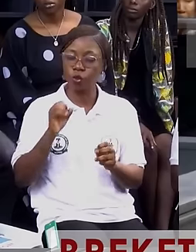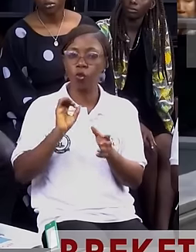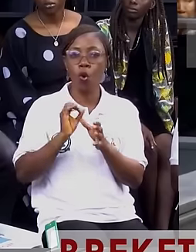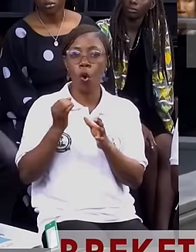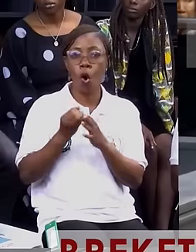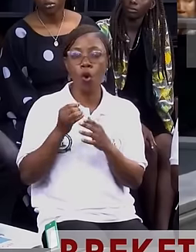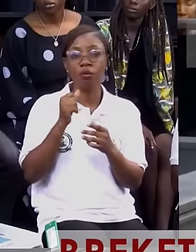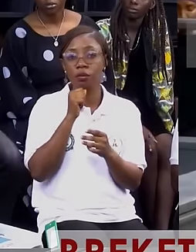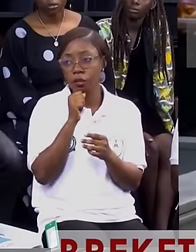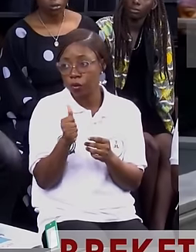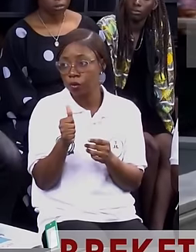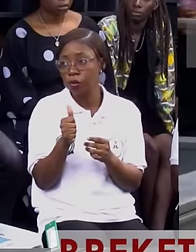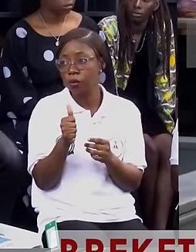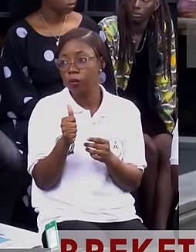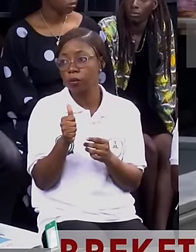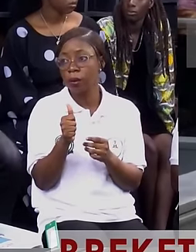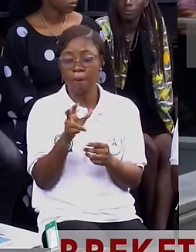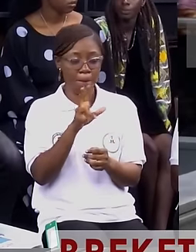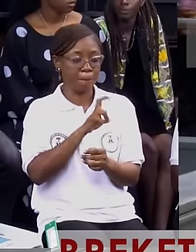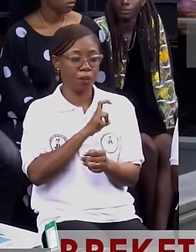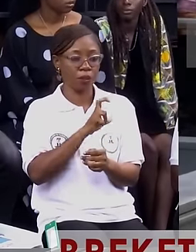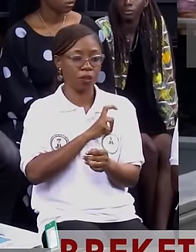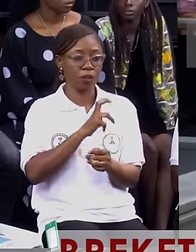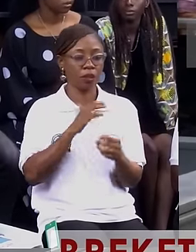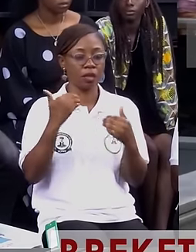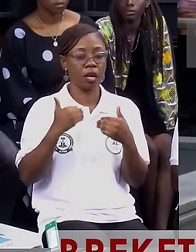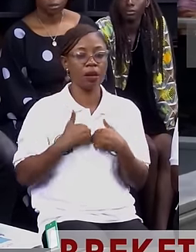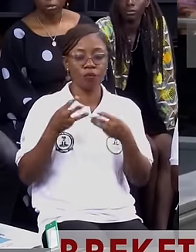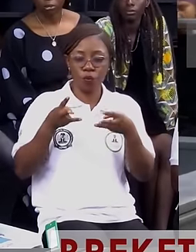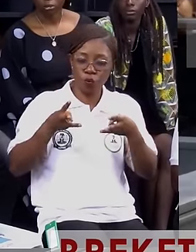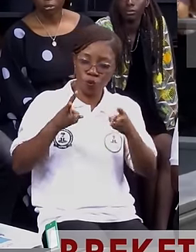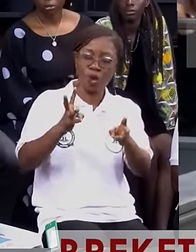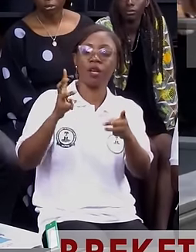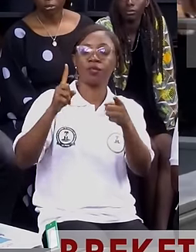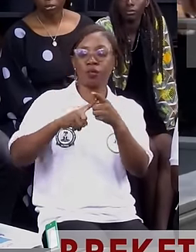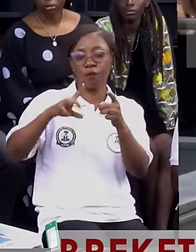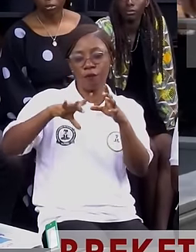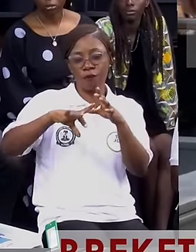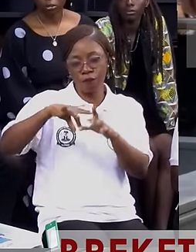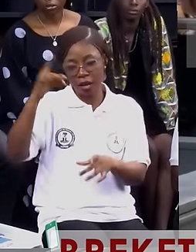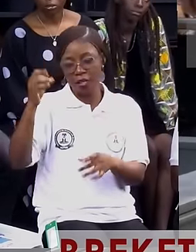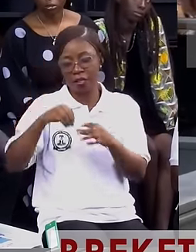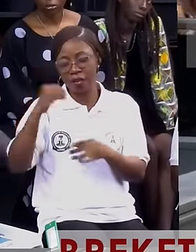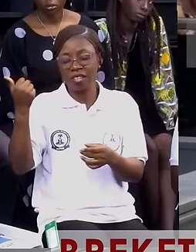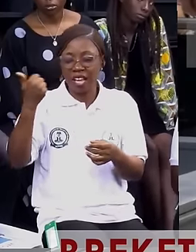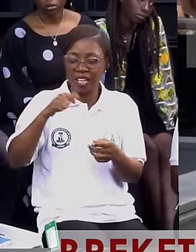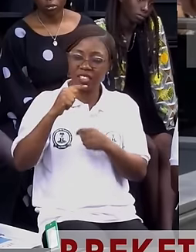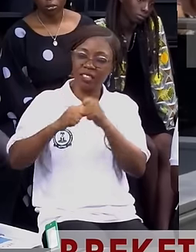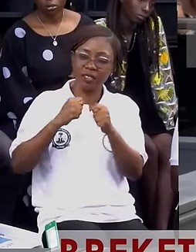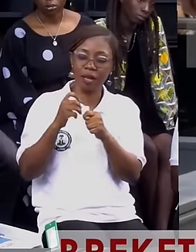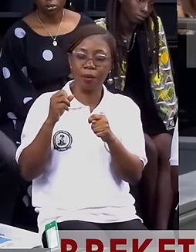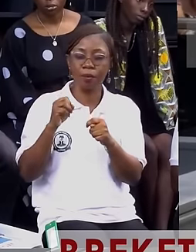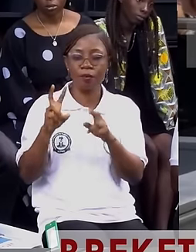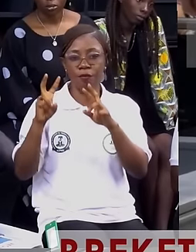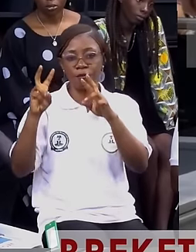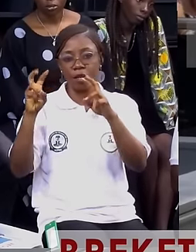Police get the method way then they take investigate any type of case.